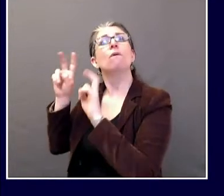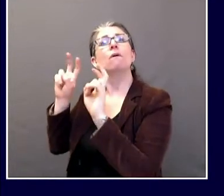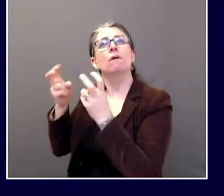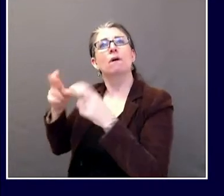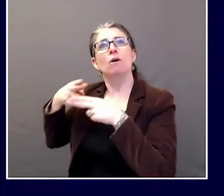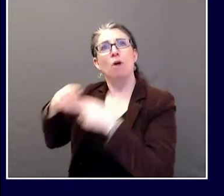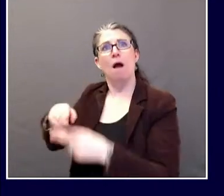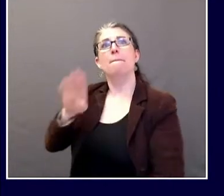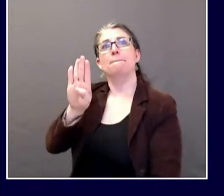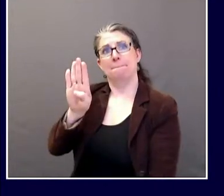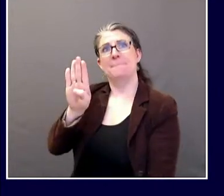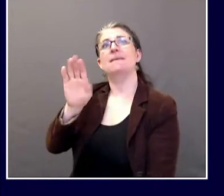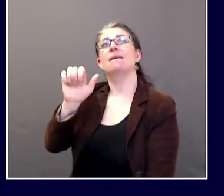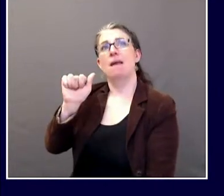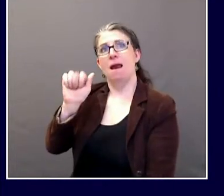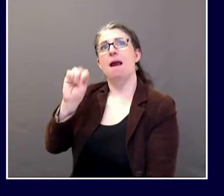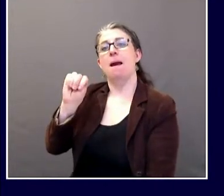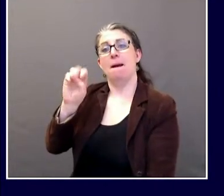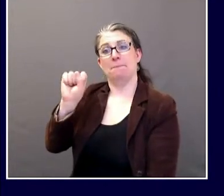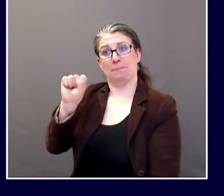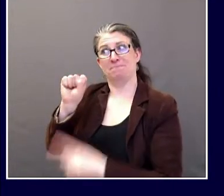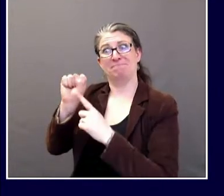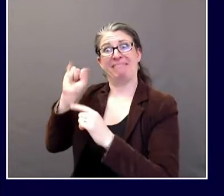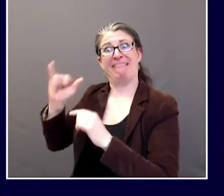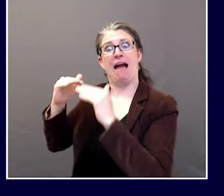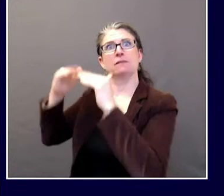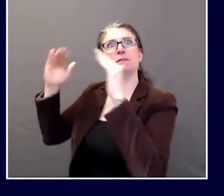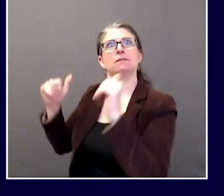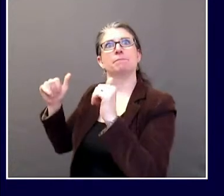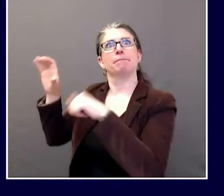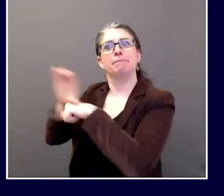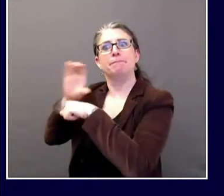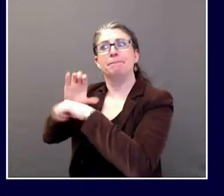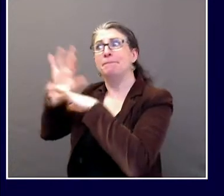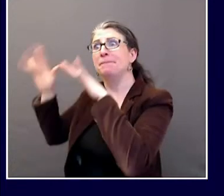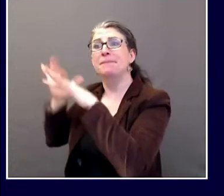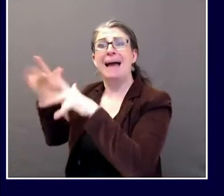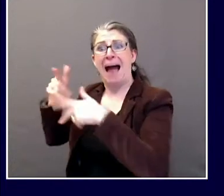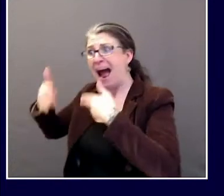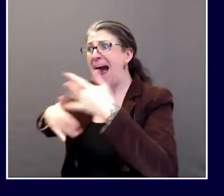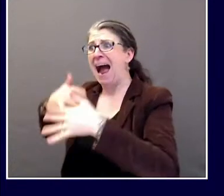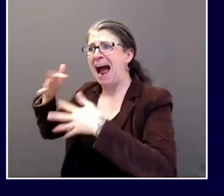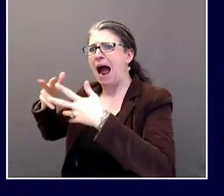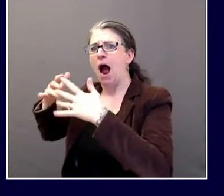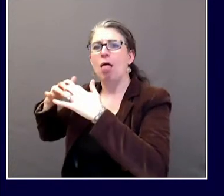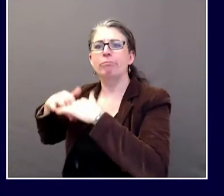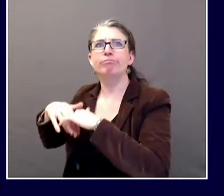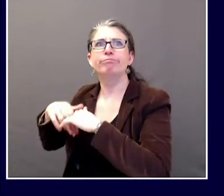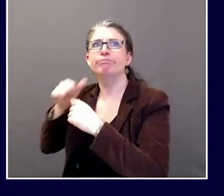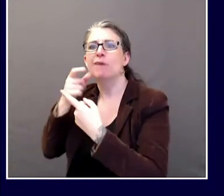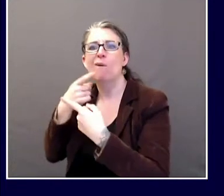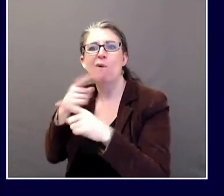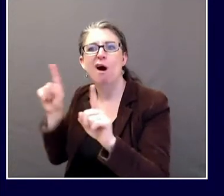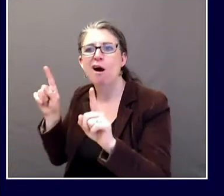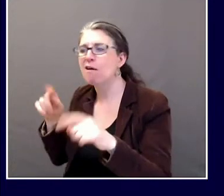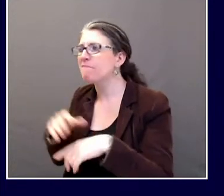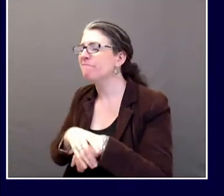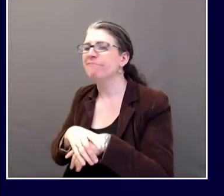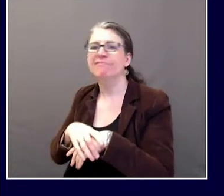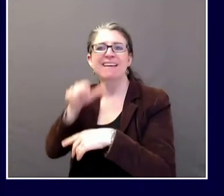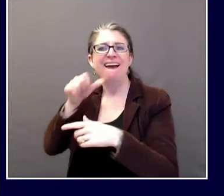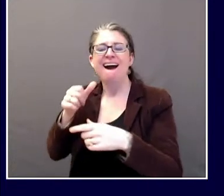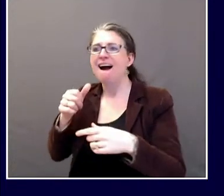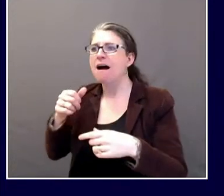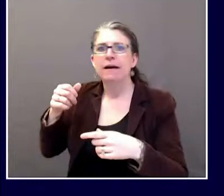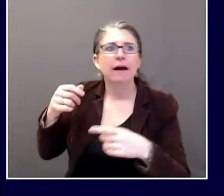Maine and many other states have declined to use it because it did not actually solve the problems we had. As a